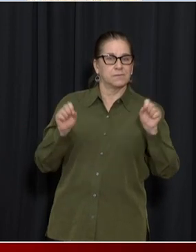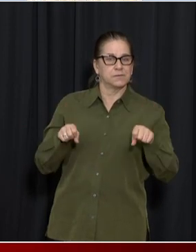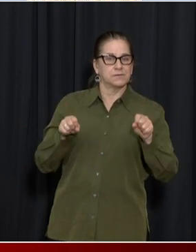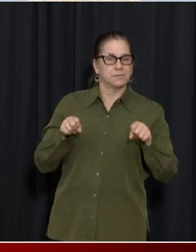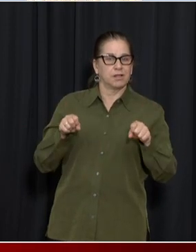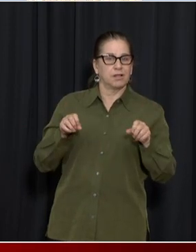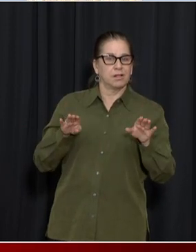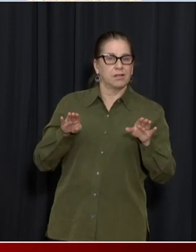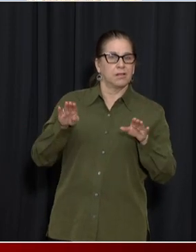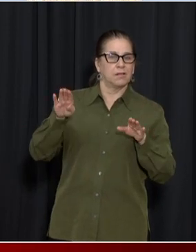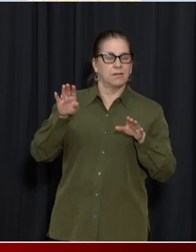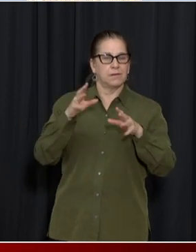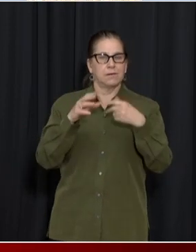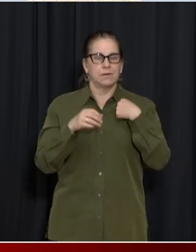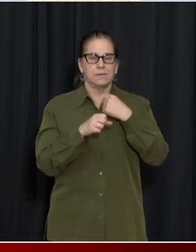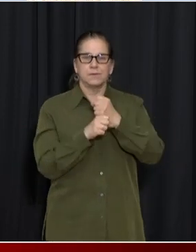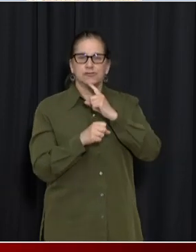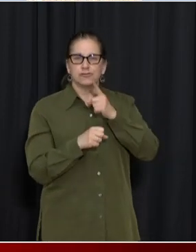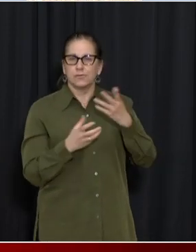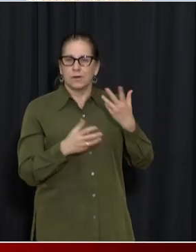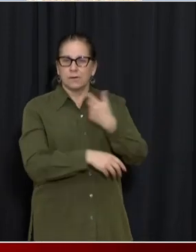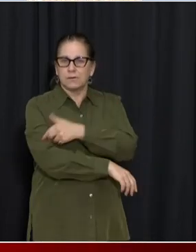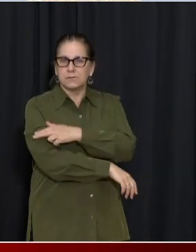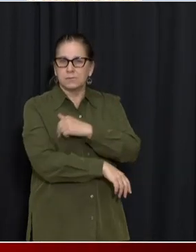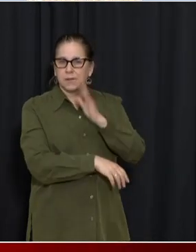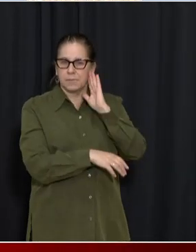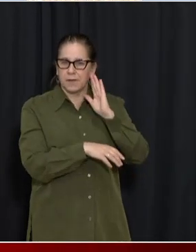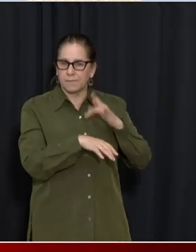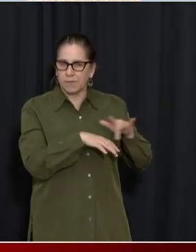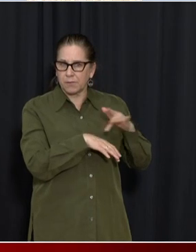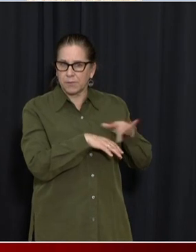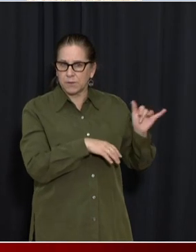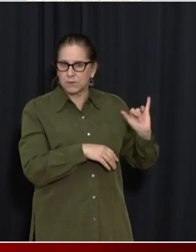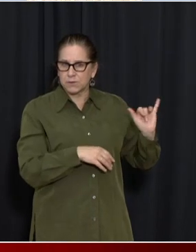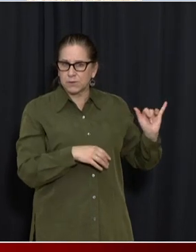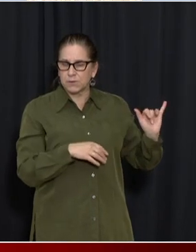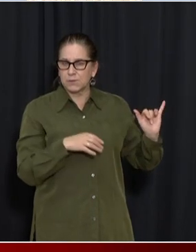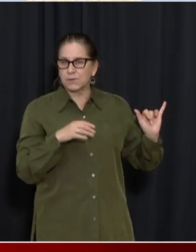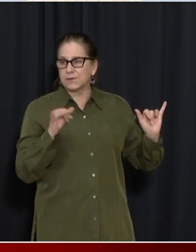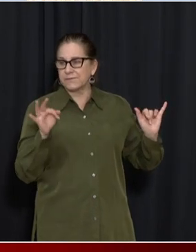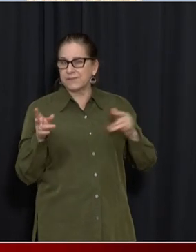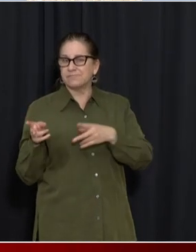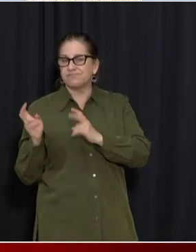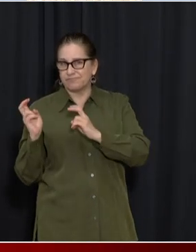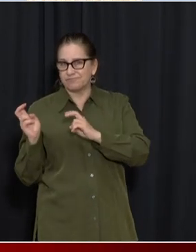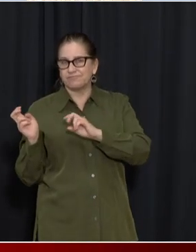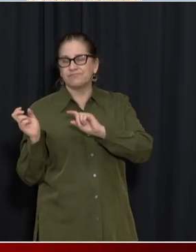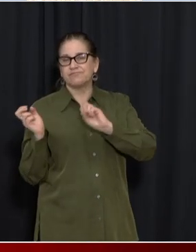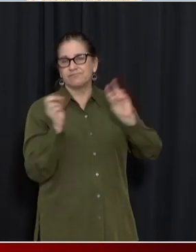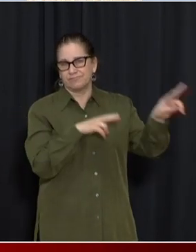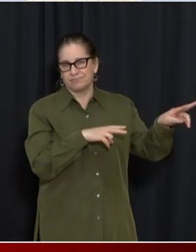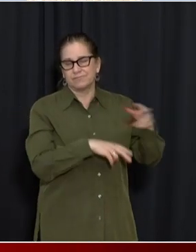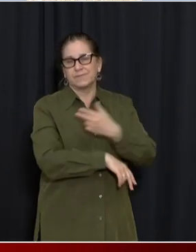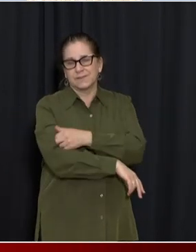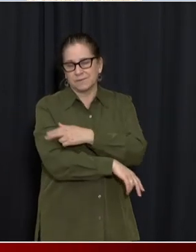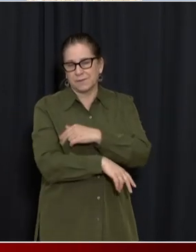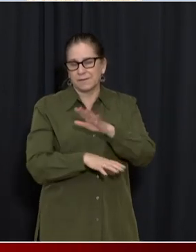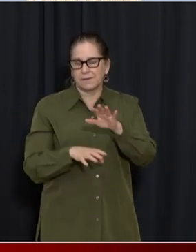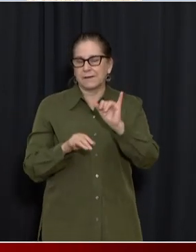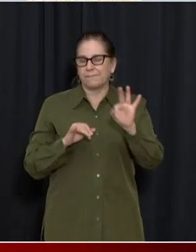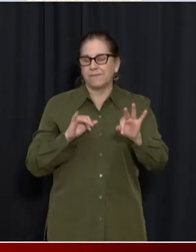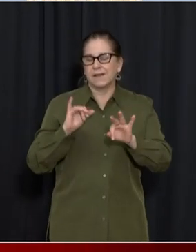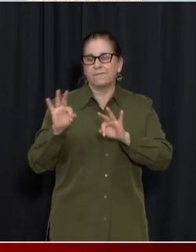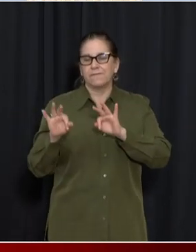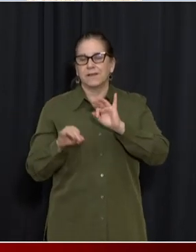our hospitals to treat people who may become infected, and also to treat people who just